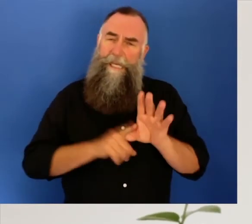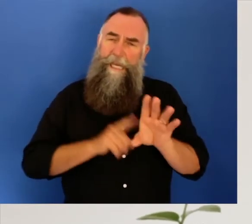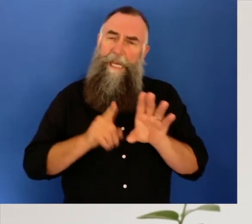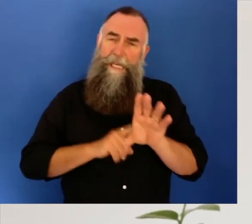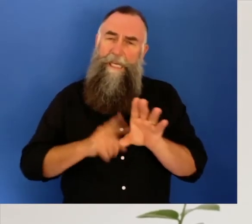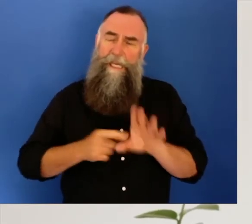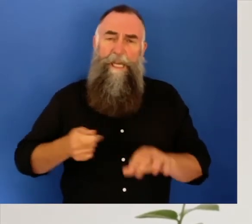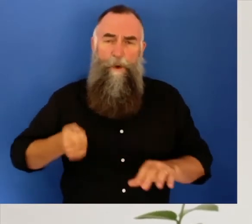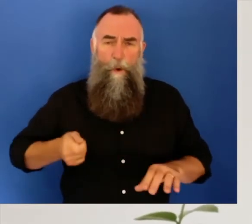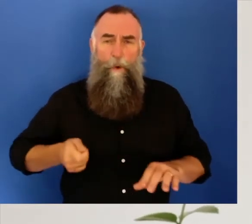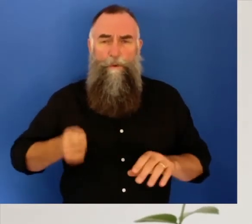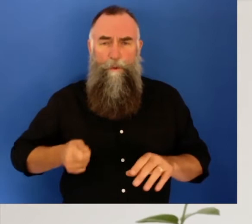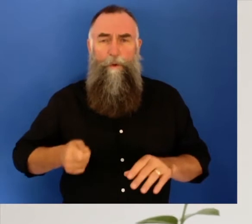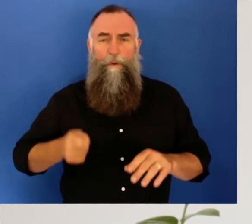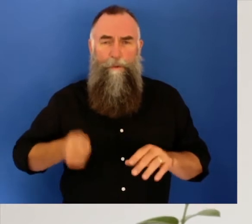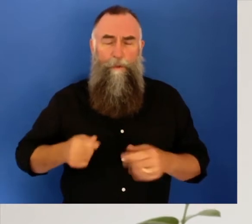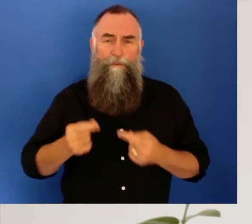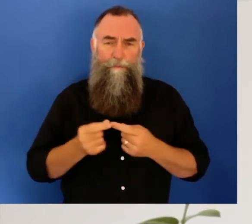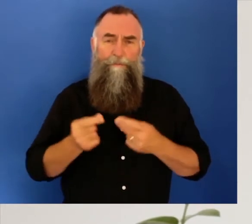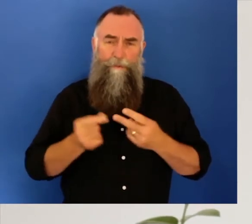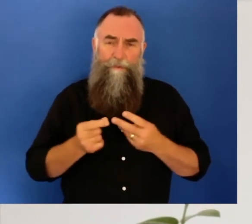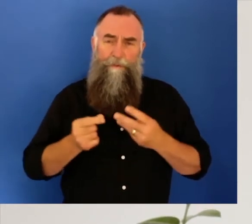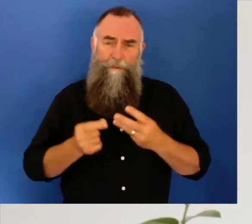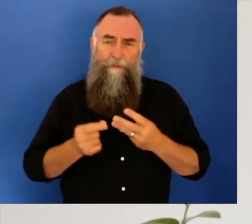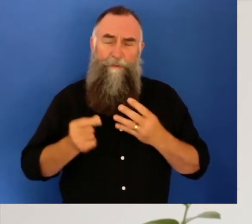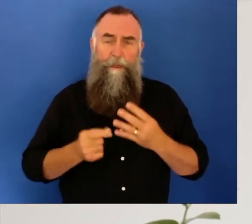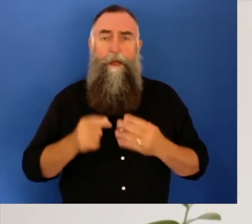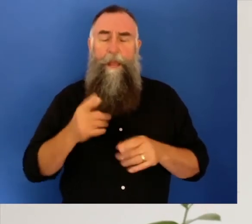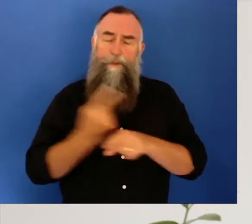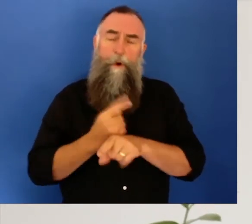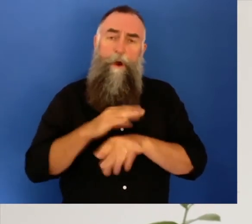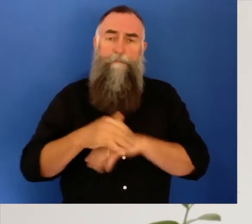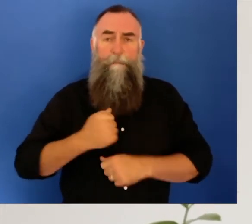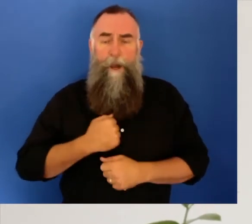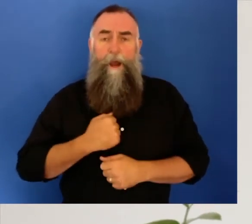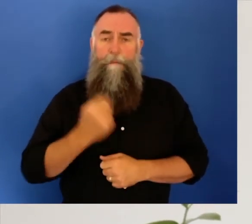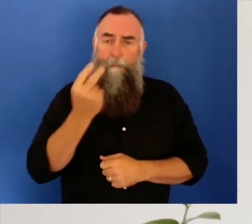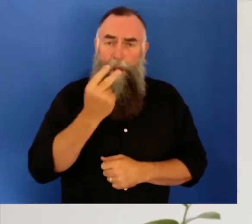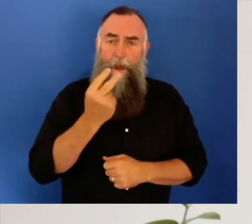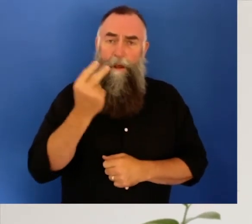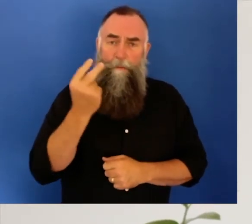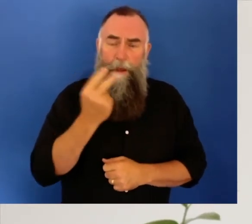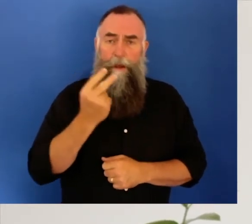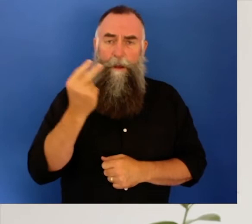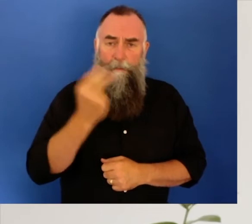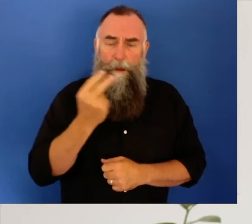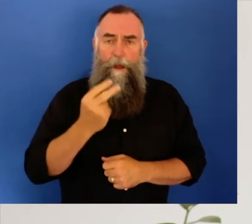In the many years of court proceedings that followed, my disability was constantly in the